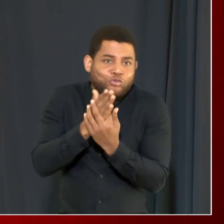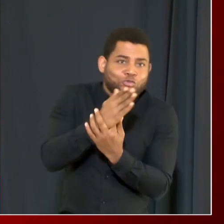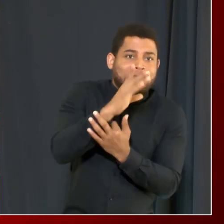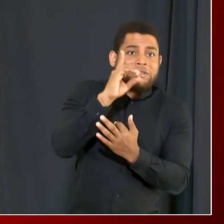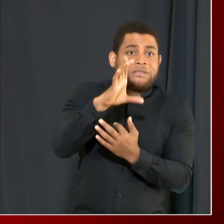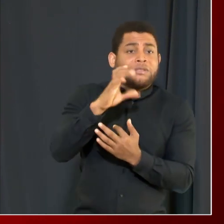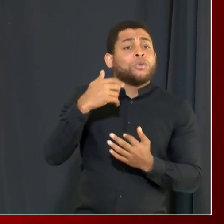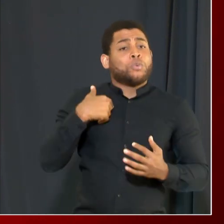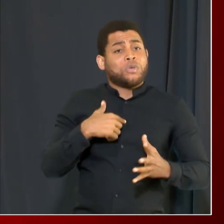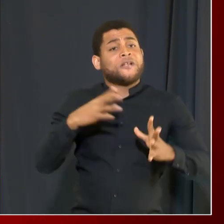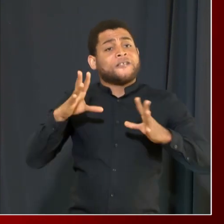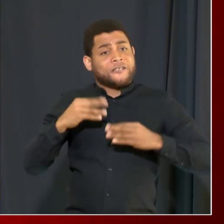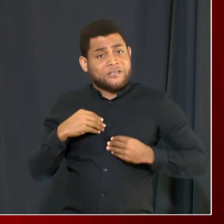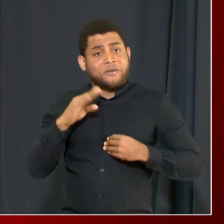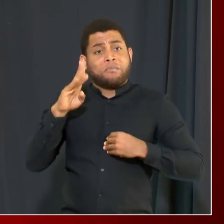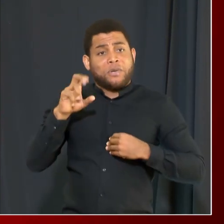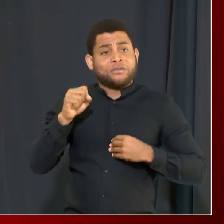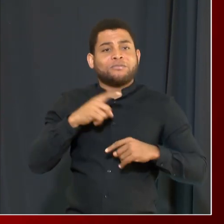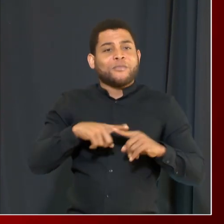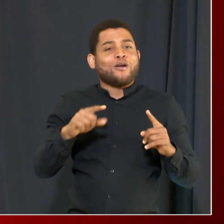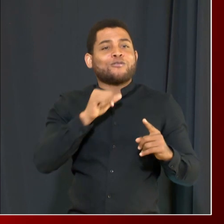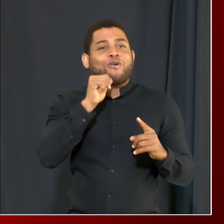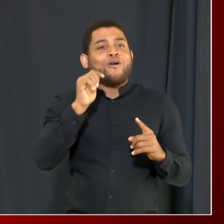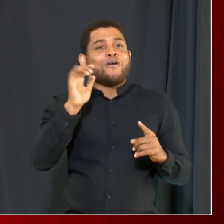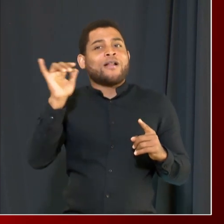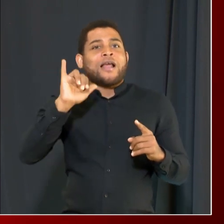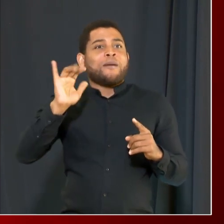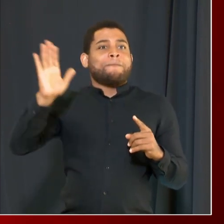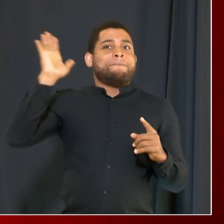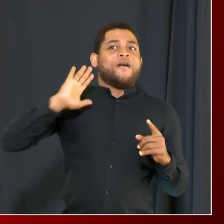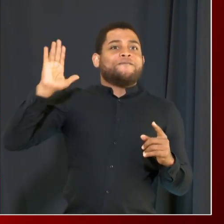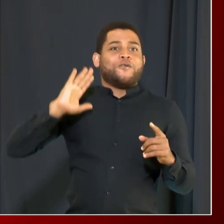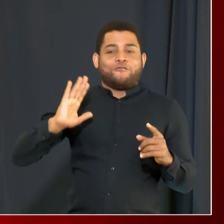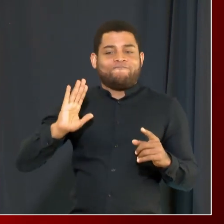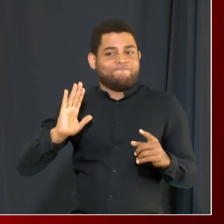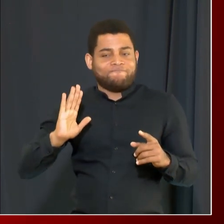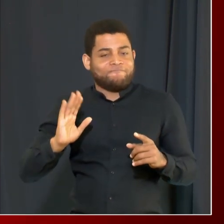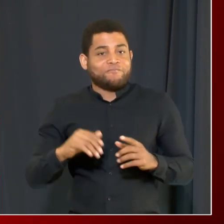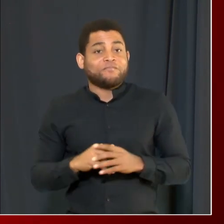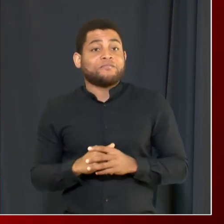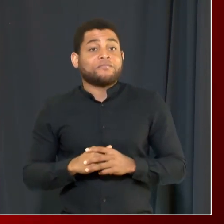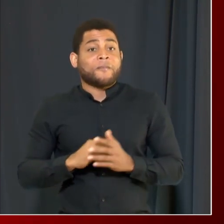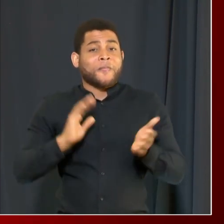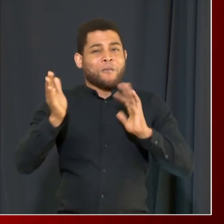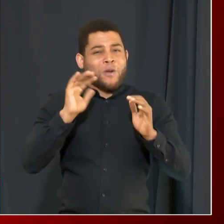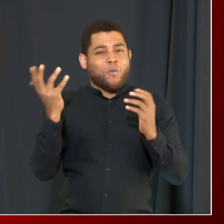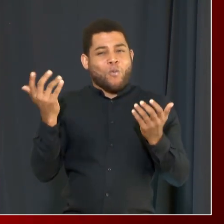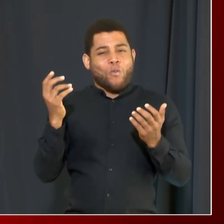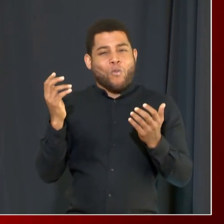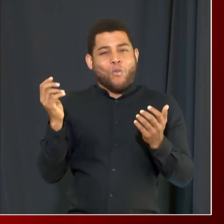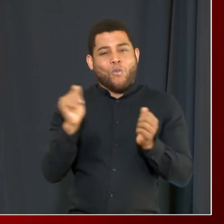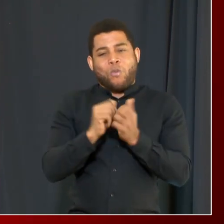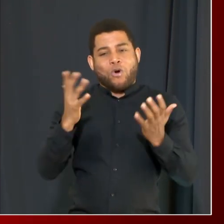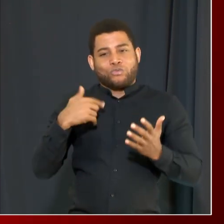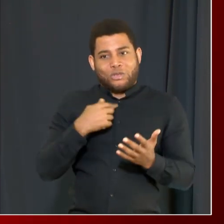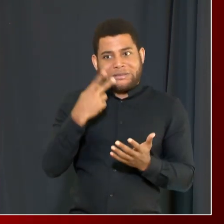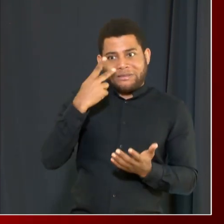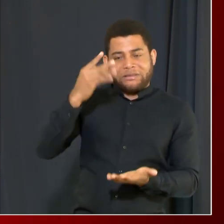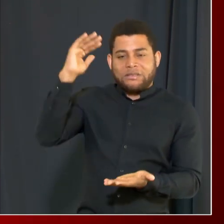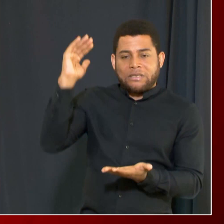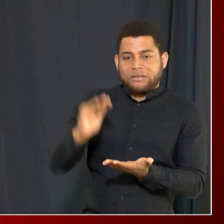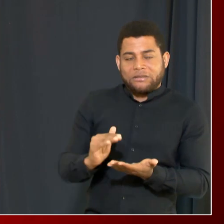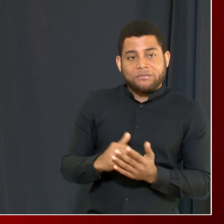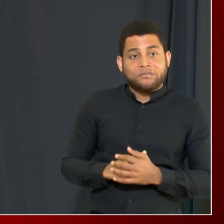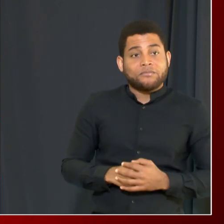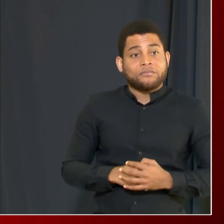not the scale that we've been seeing prior to what we see today. Yes. I know we can't generalize